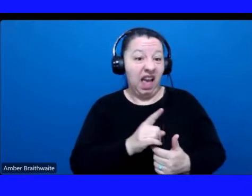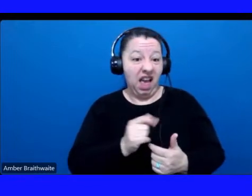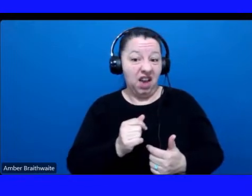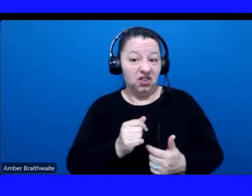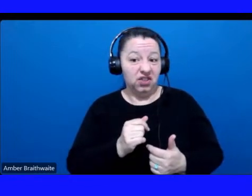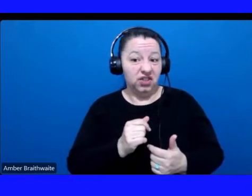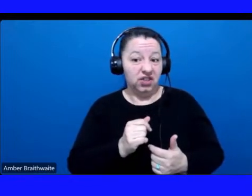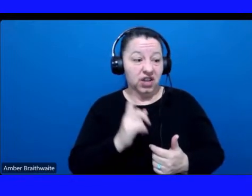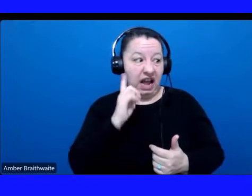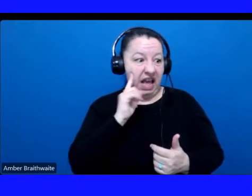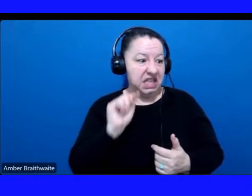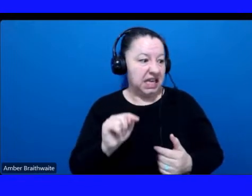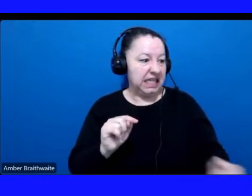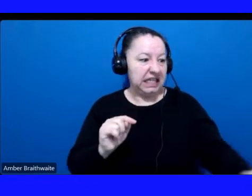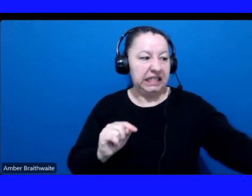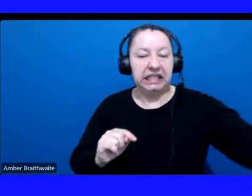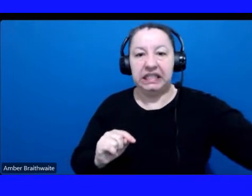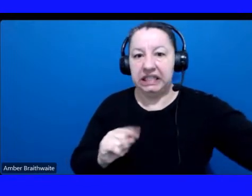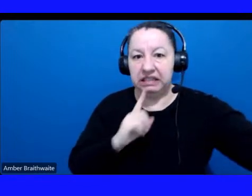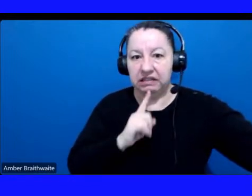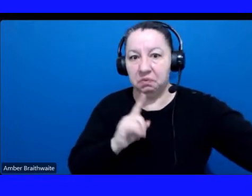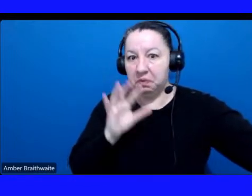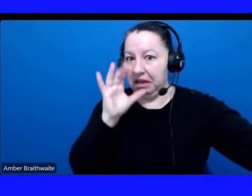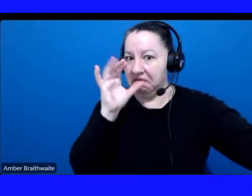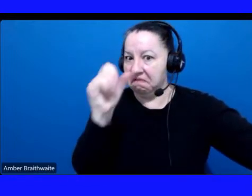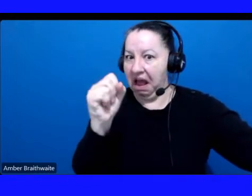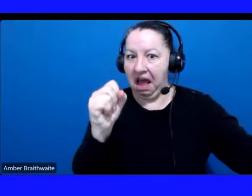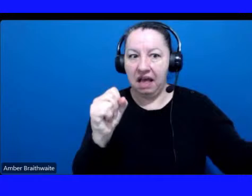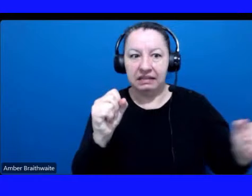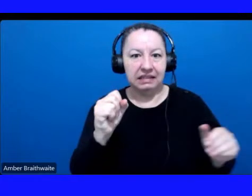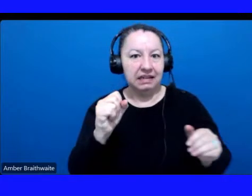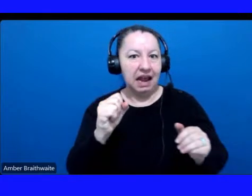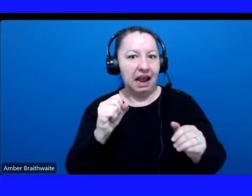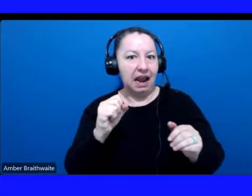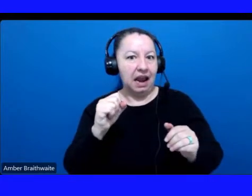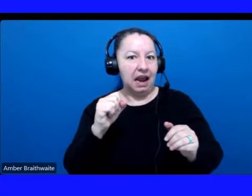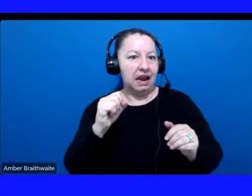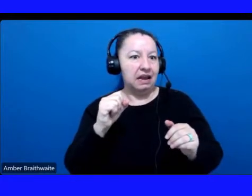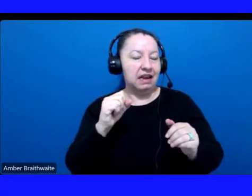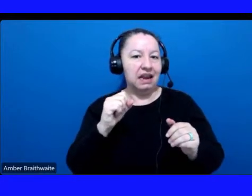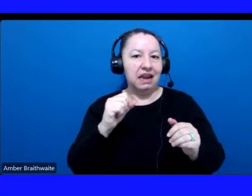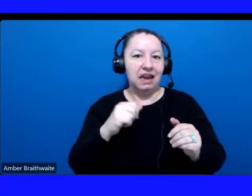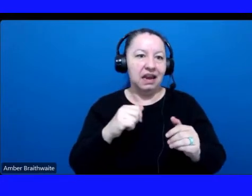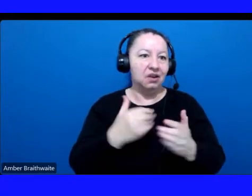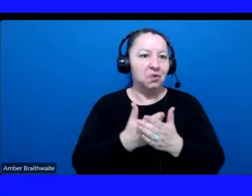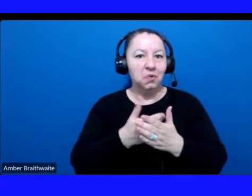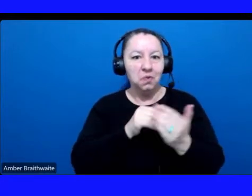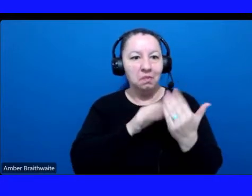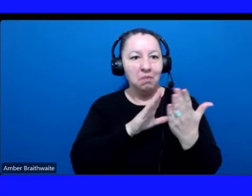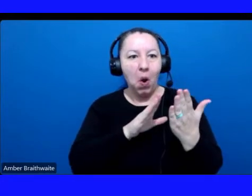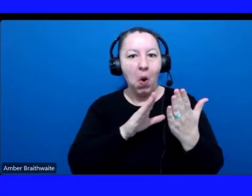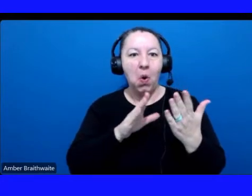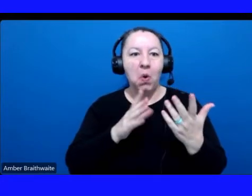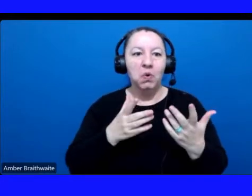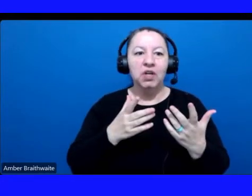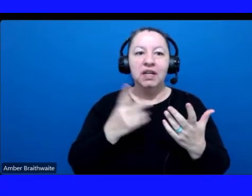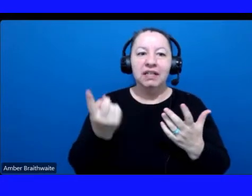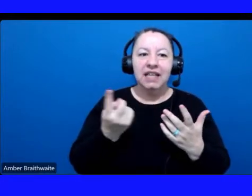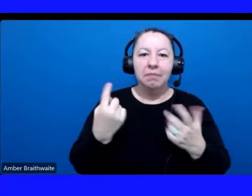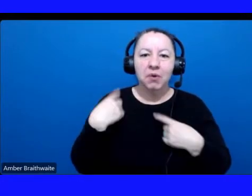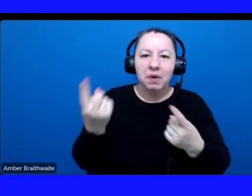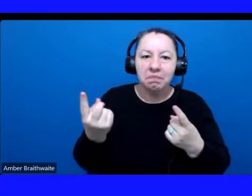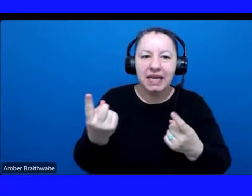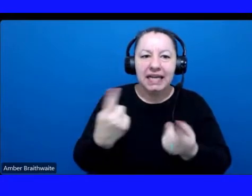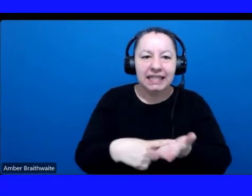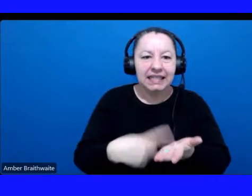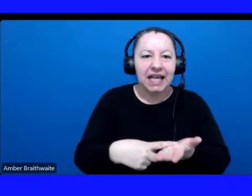wide, so you can't say it would cost whatever it is, $20,000 per patient to provide a comprehensive scope